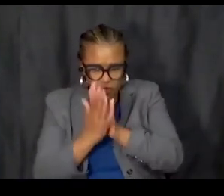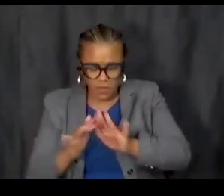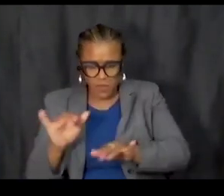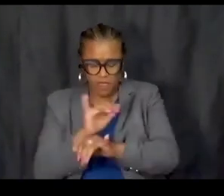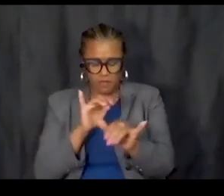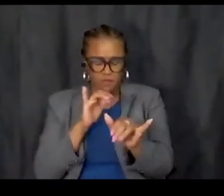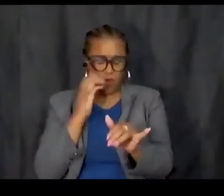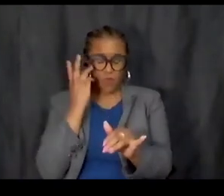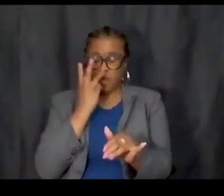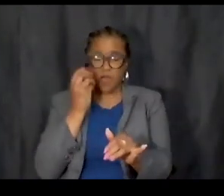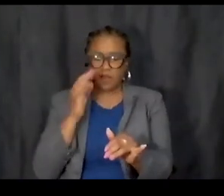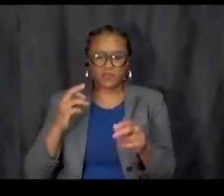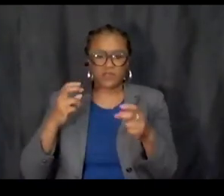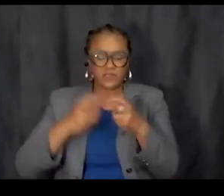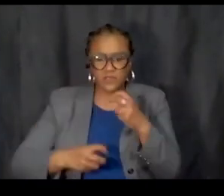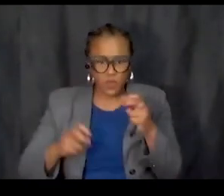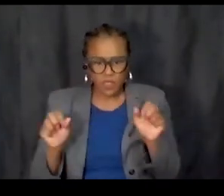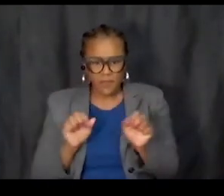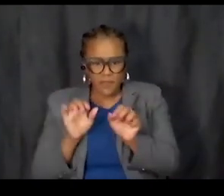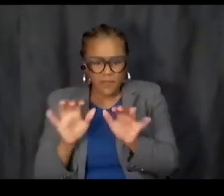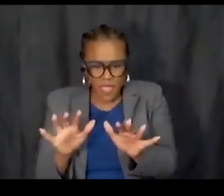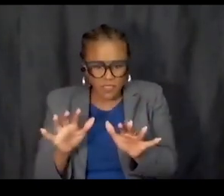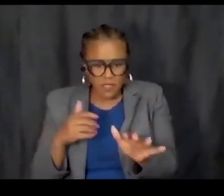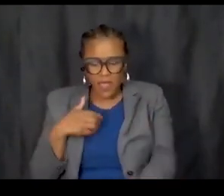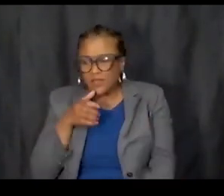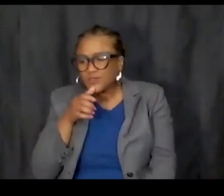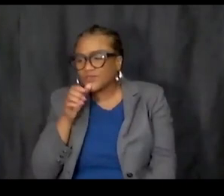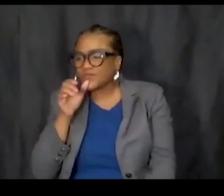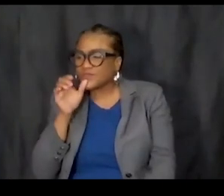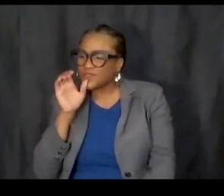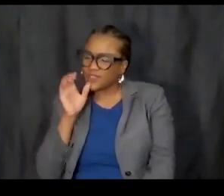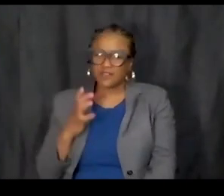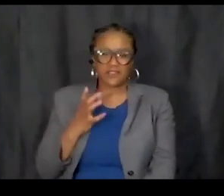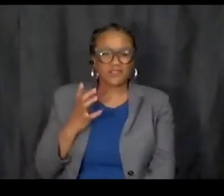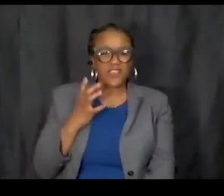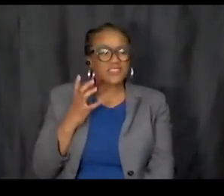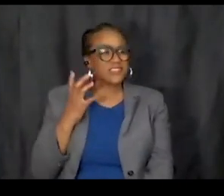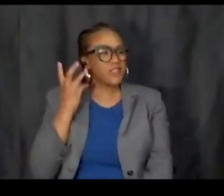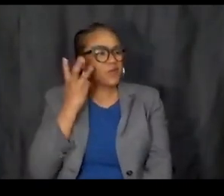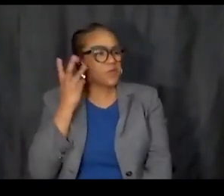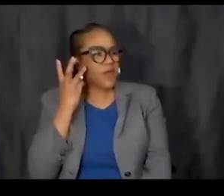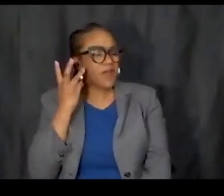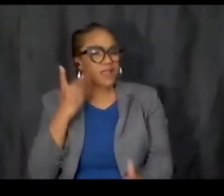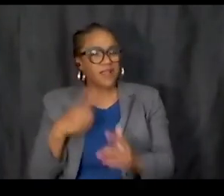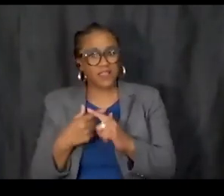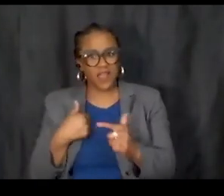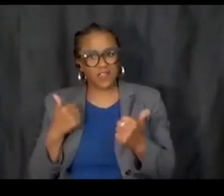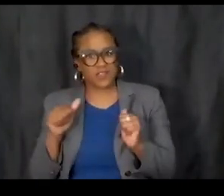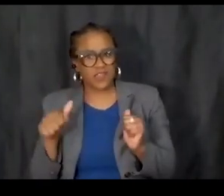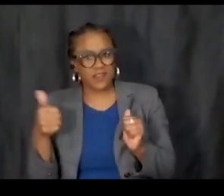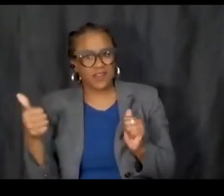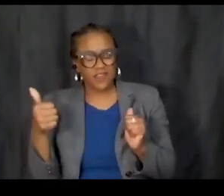difficult magic. I savor a 2015 Grand Cru Classé and later try the year's second as